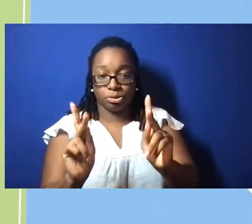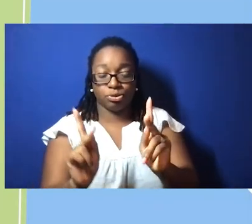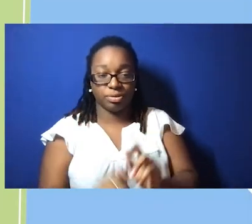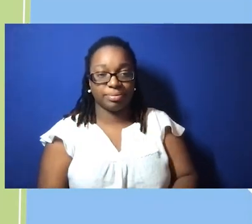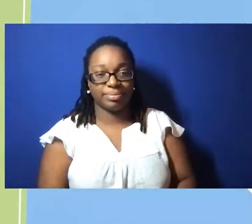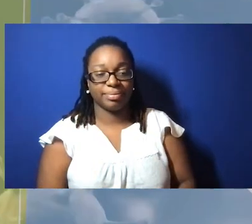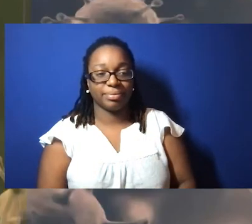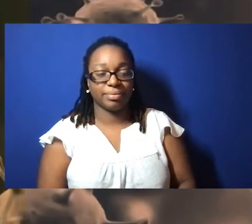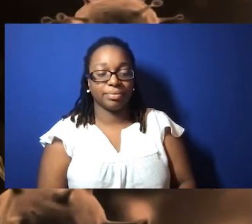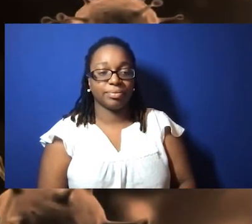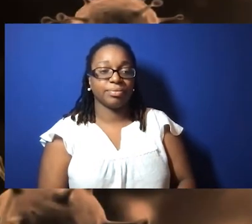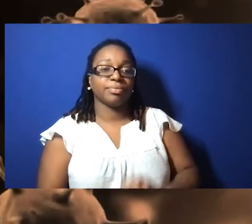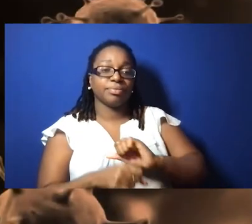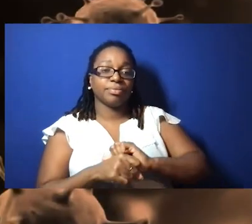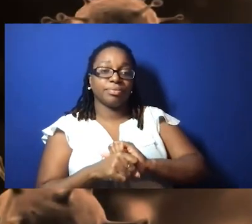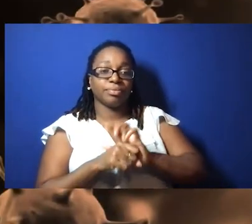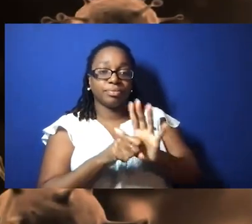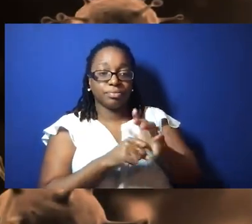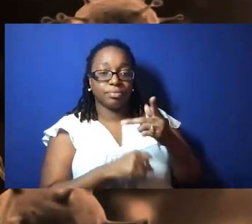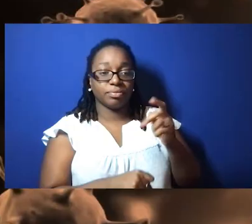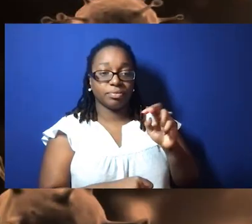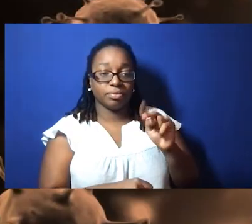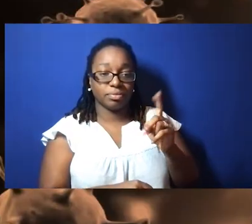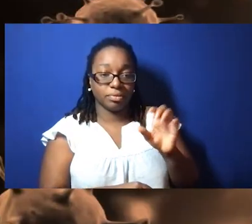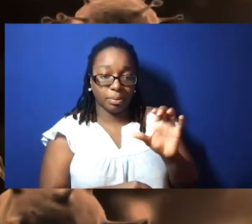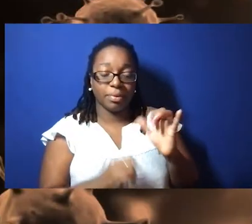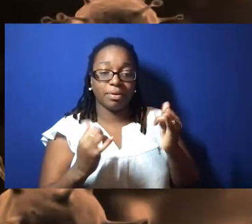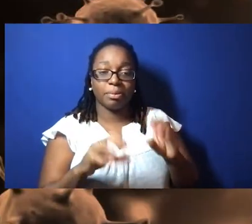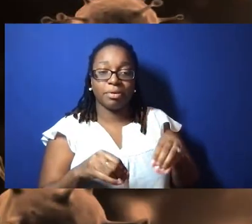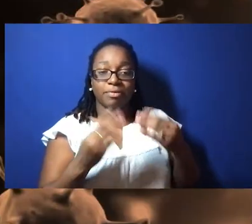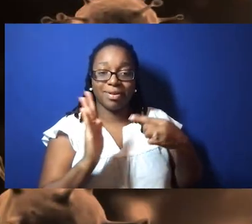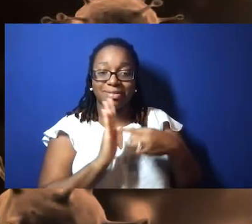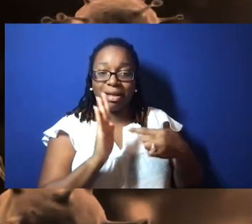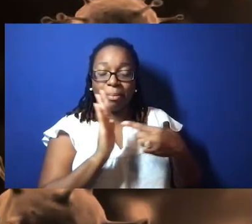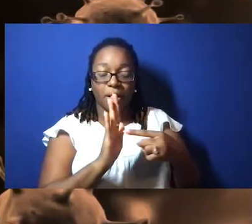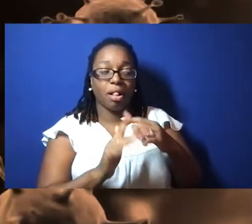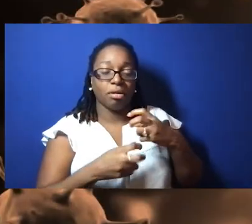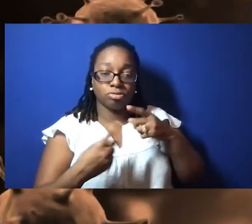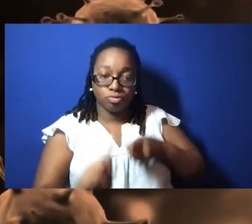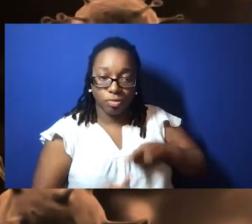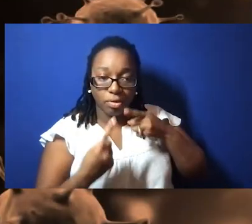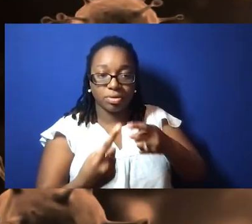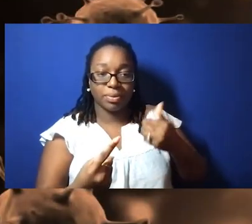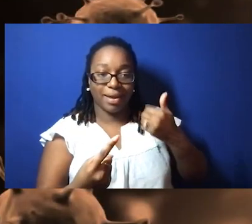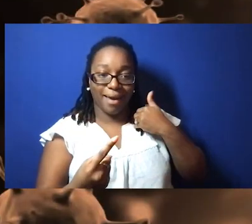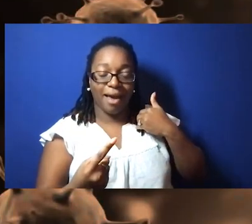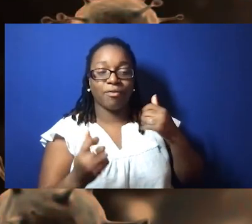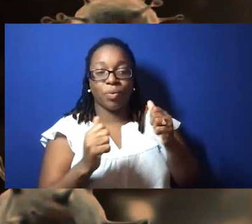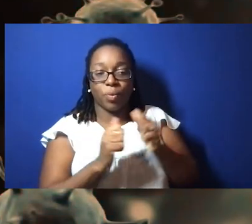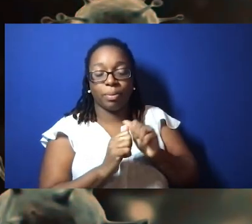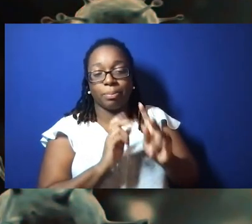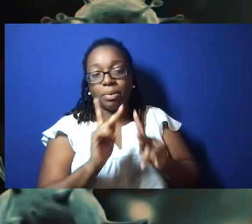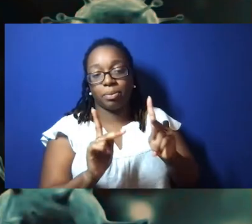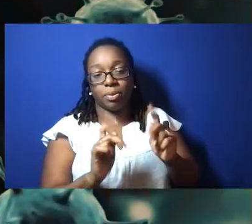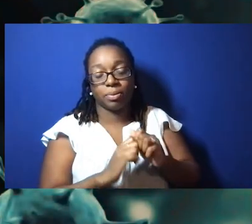consent. The COVID-19 pandemic provided an example of difficulties that can